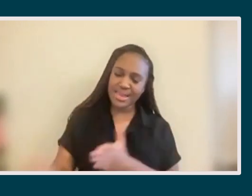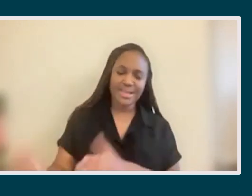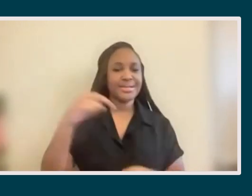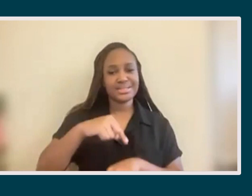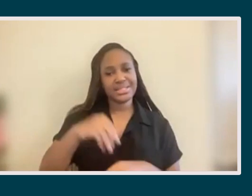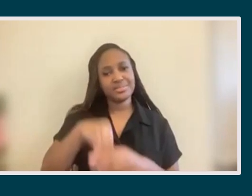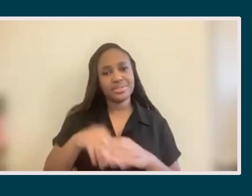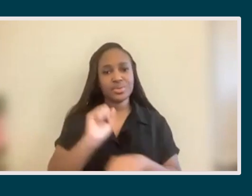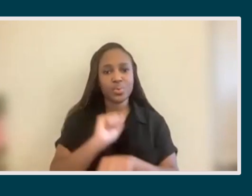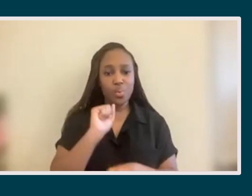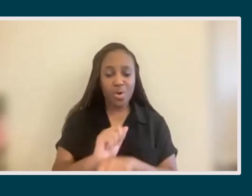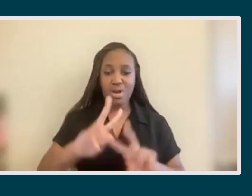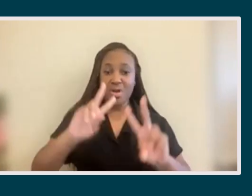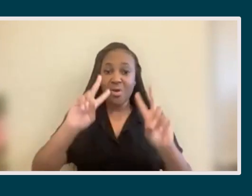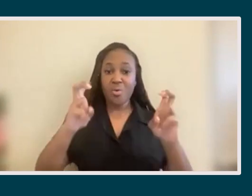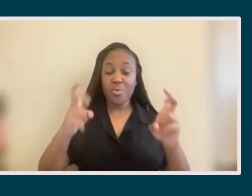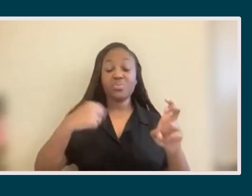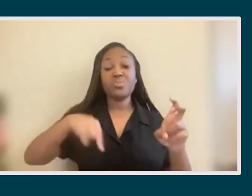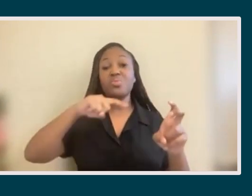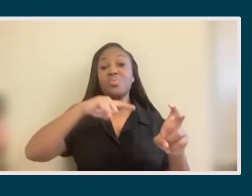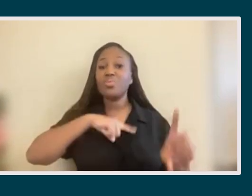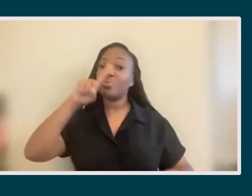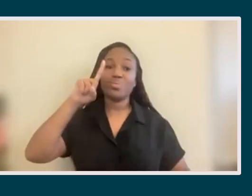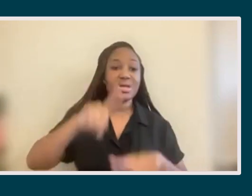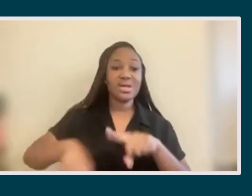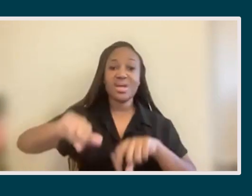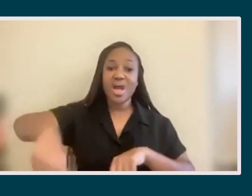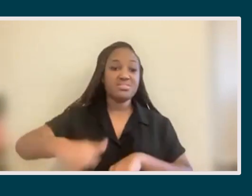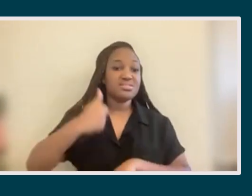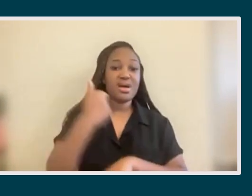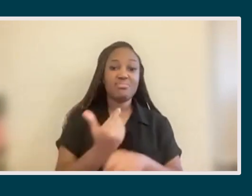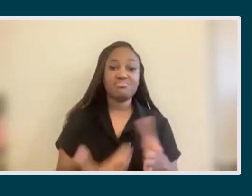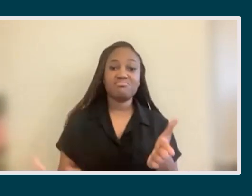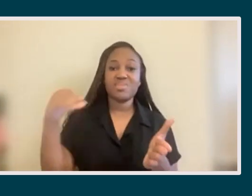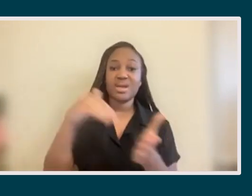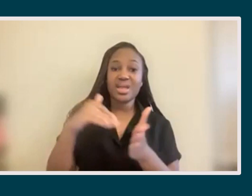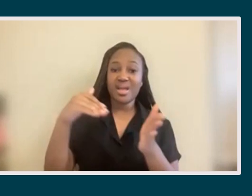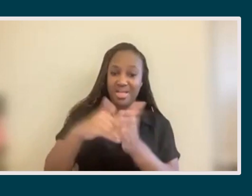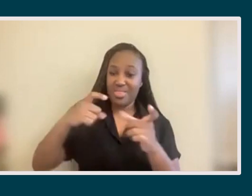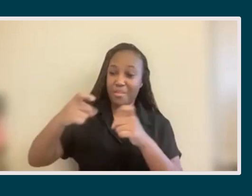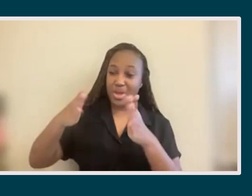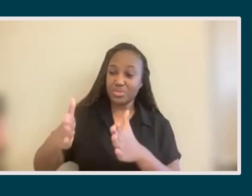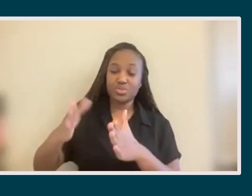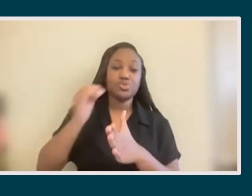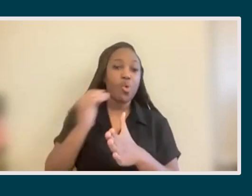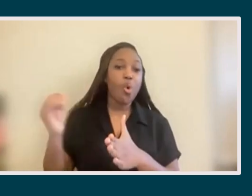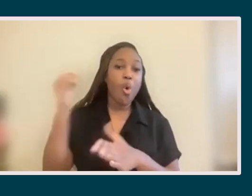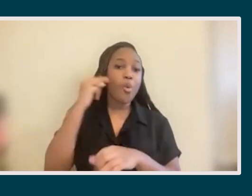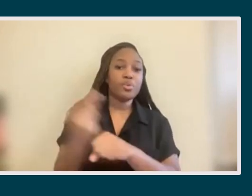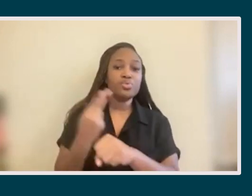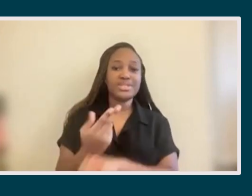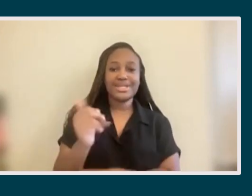but Audre Lorde's quote of, we cannot rebuild the master's house using the same tools. And so